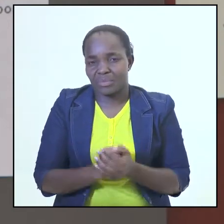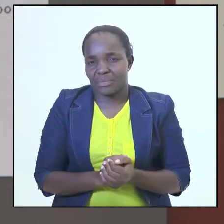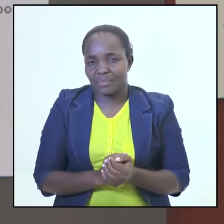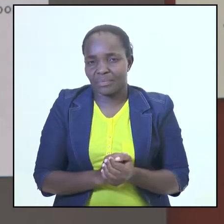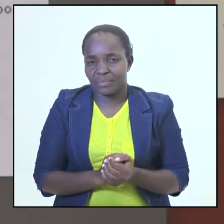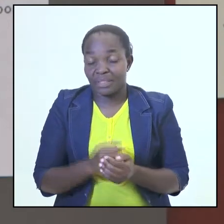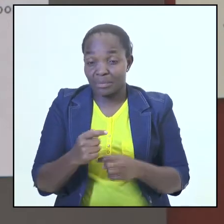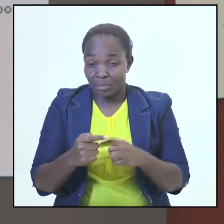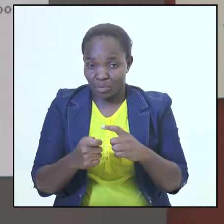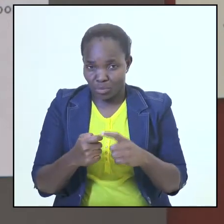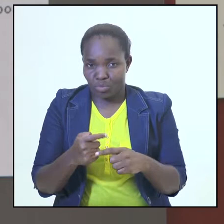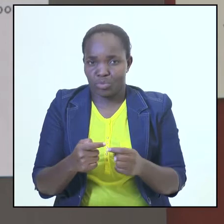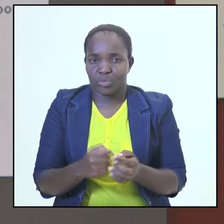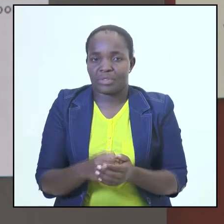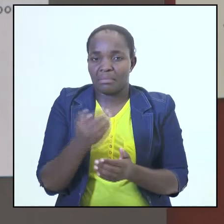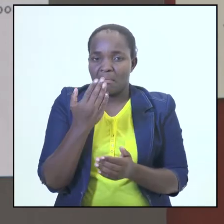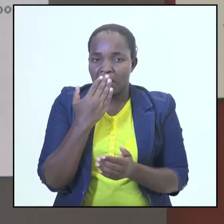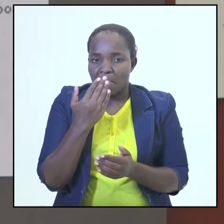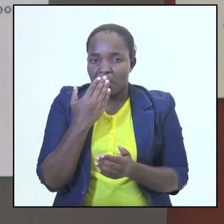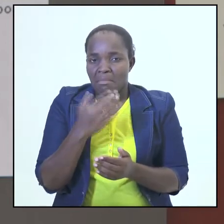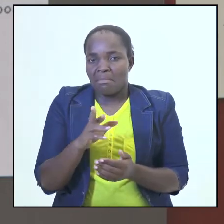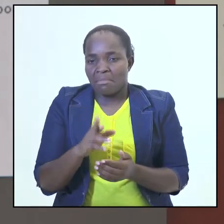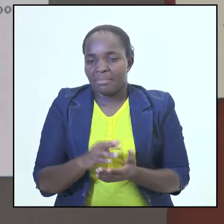the process of anaerobic respiration.